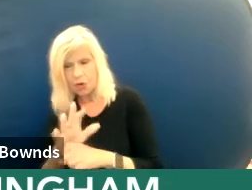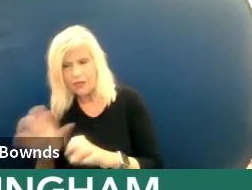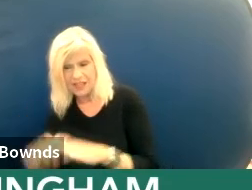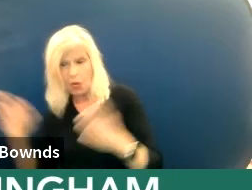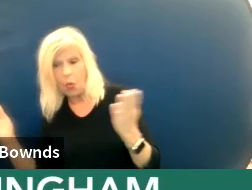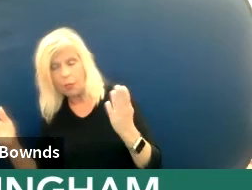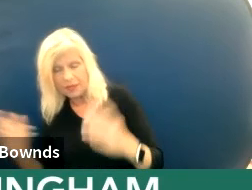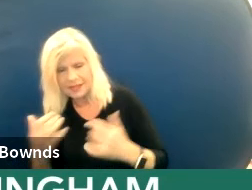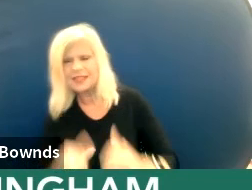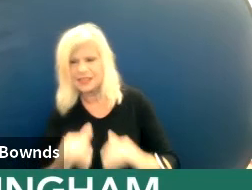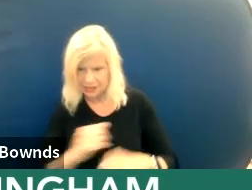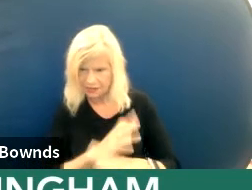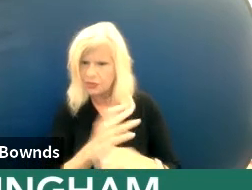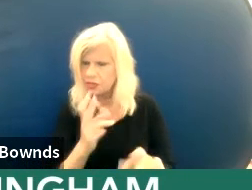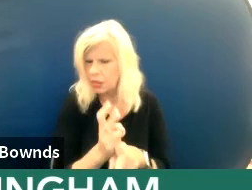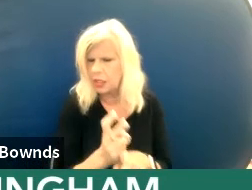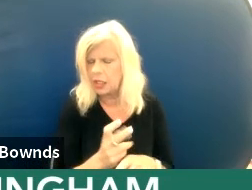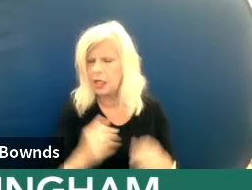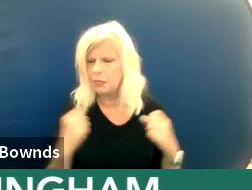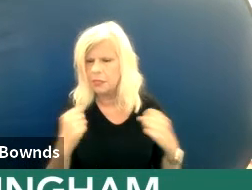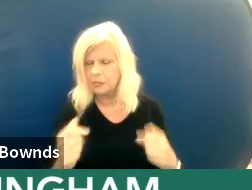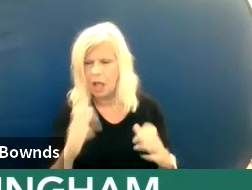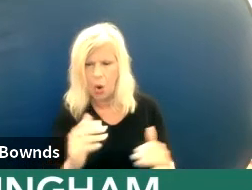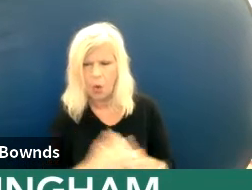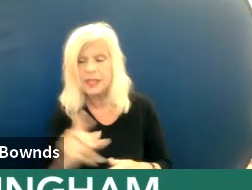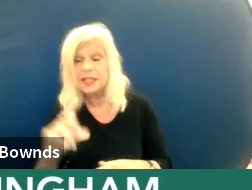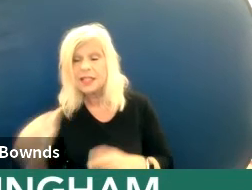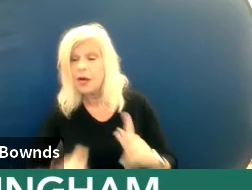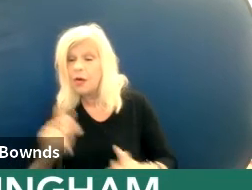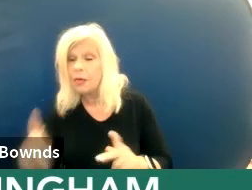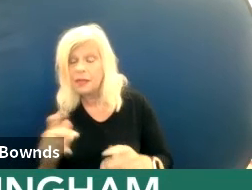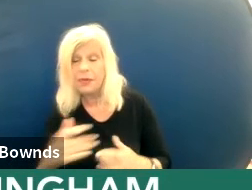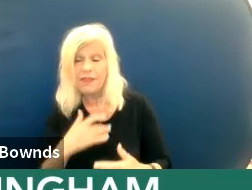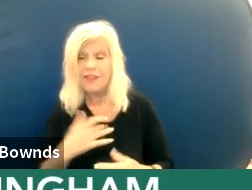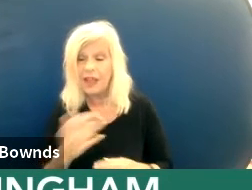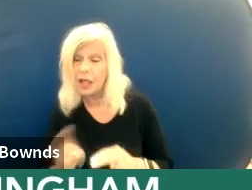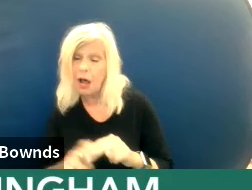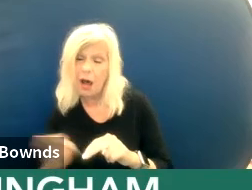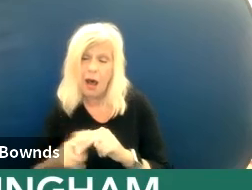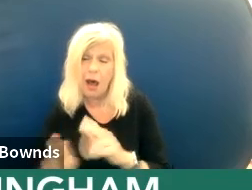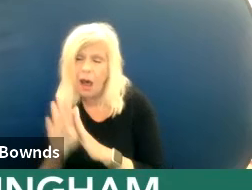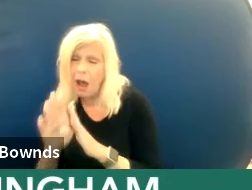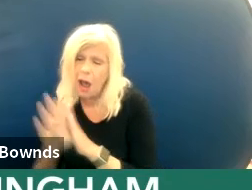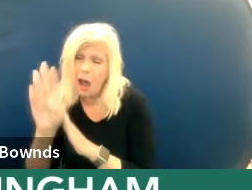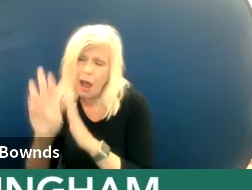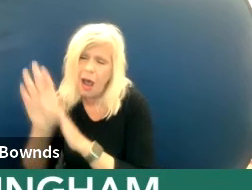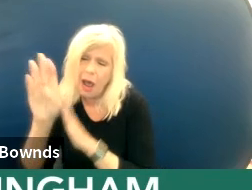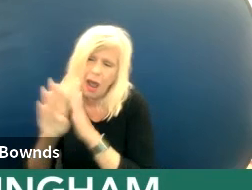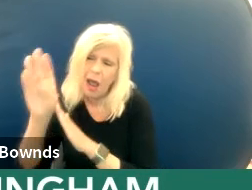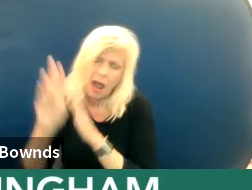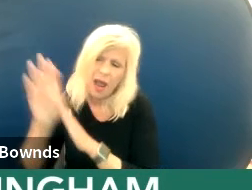pandemic. This is one of disabled people's biggest fears, that leaps and bounds made in terms of breaking down barriers and